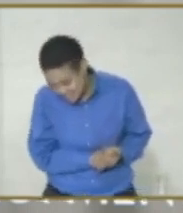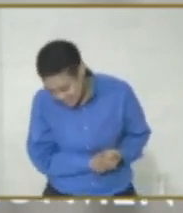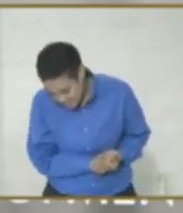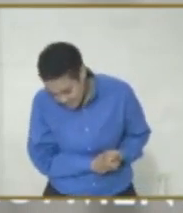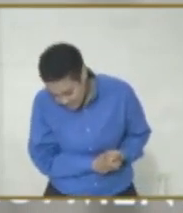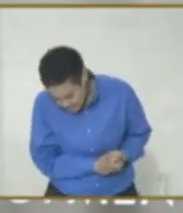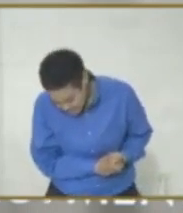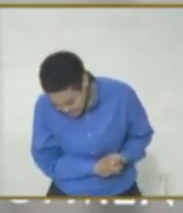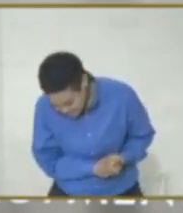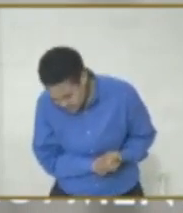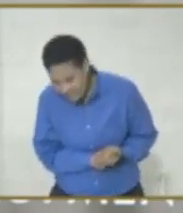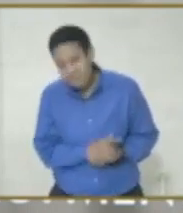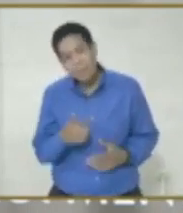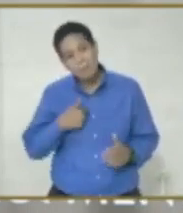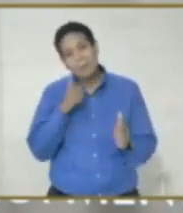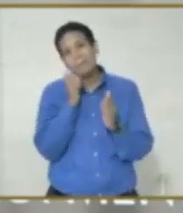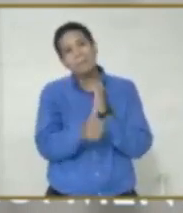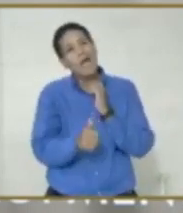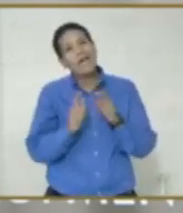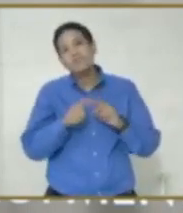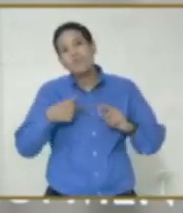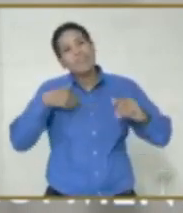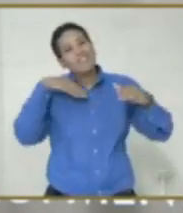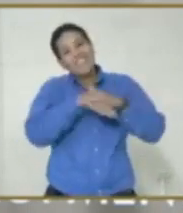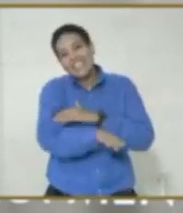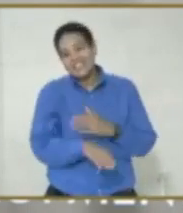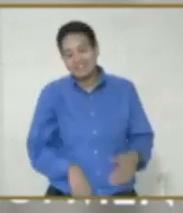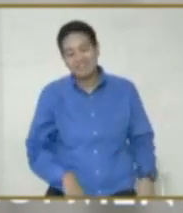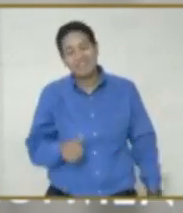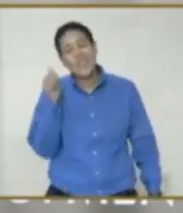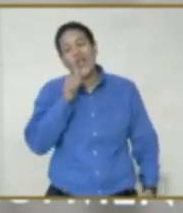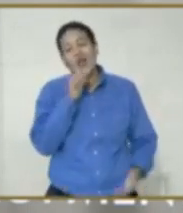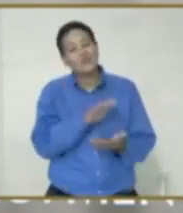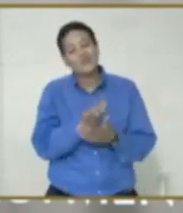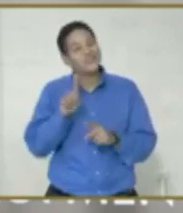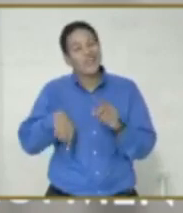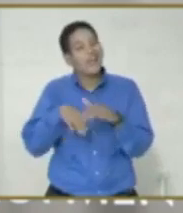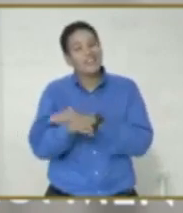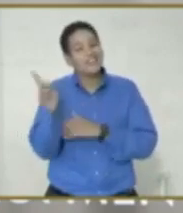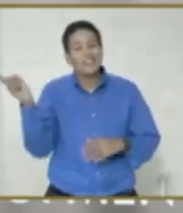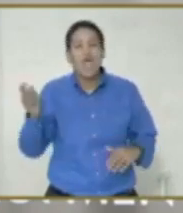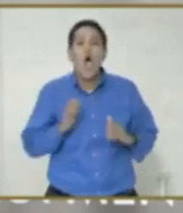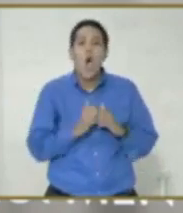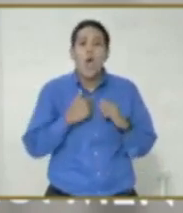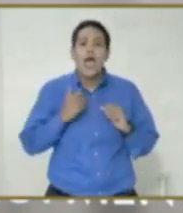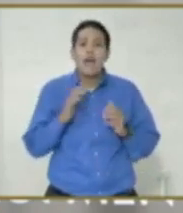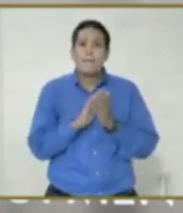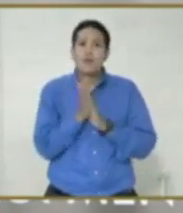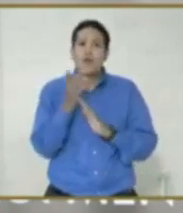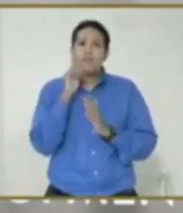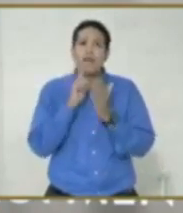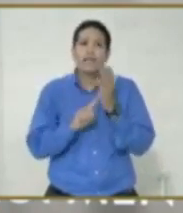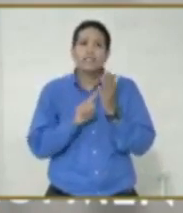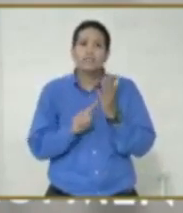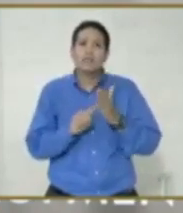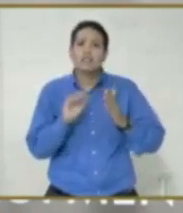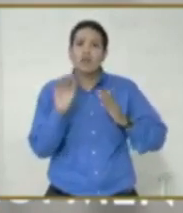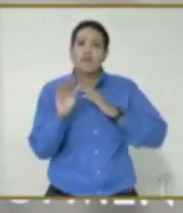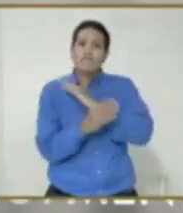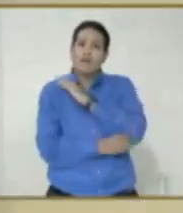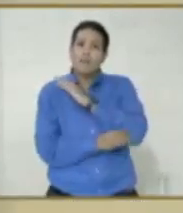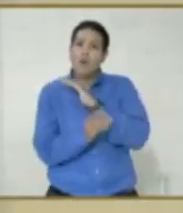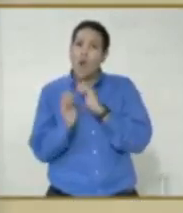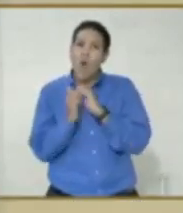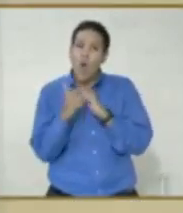school, I didn't get in, but that's another story. How do I become an inspector of poor?